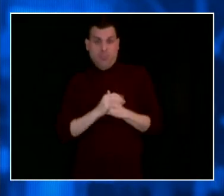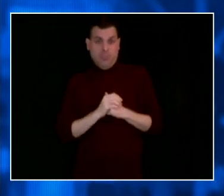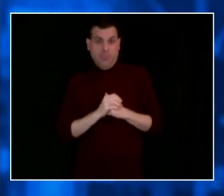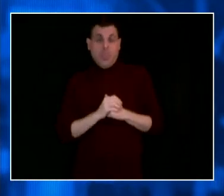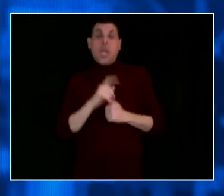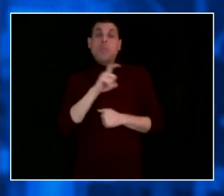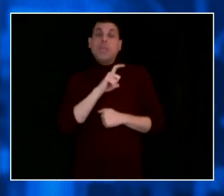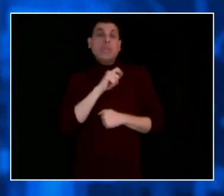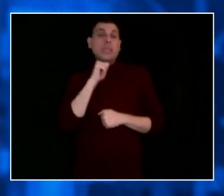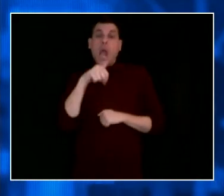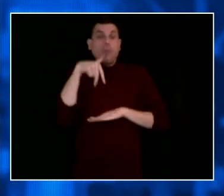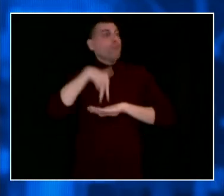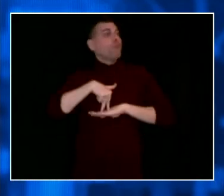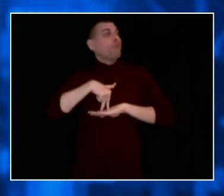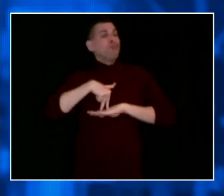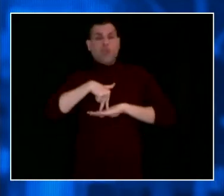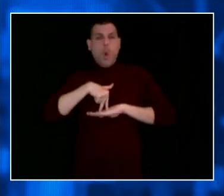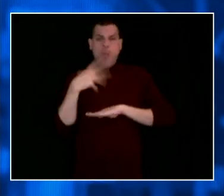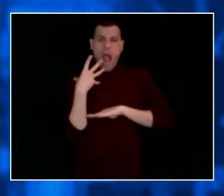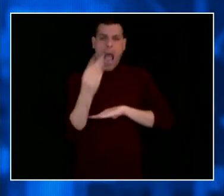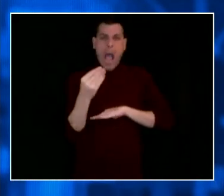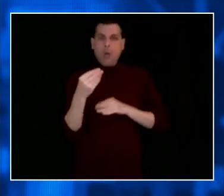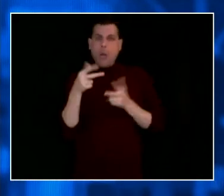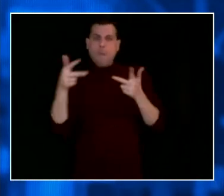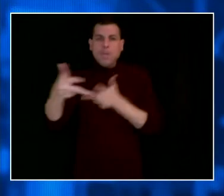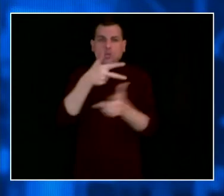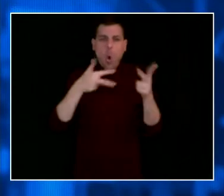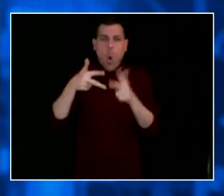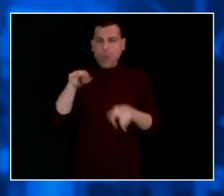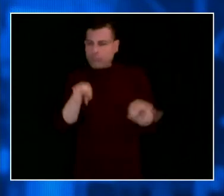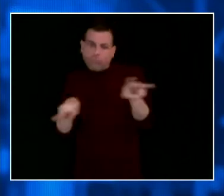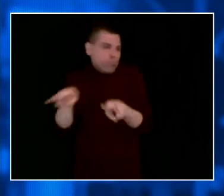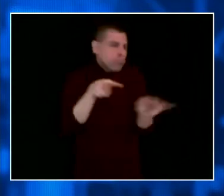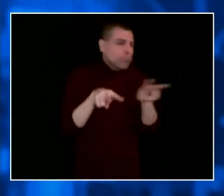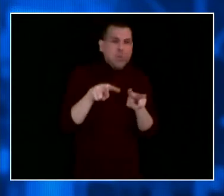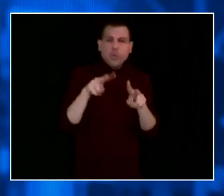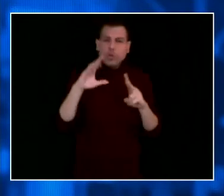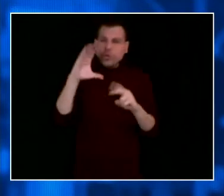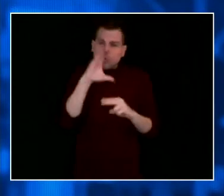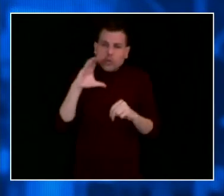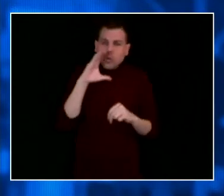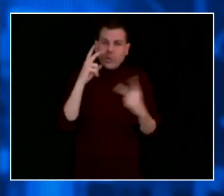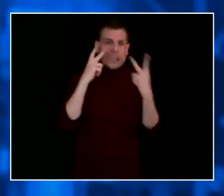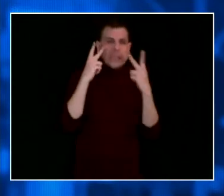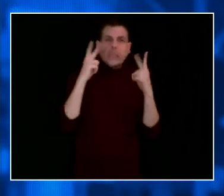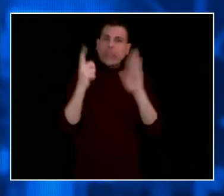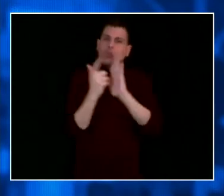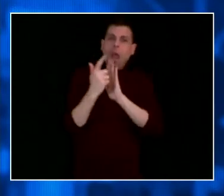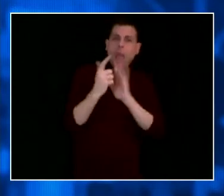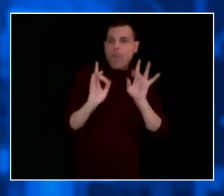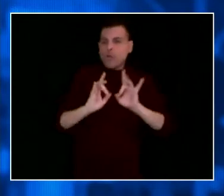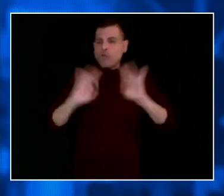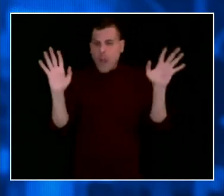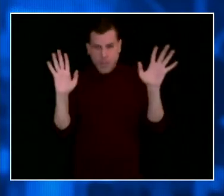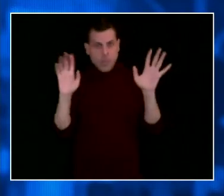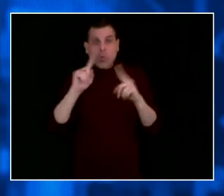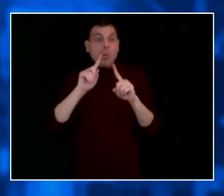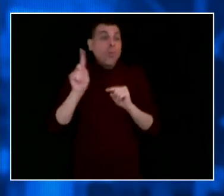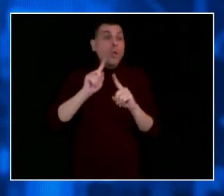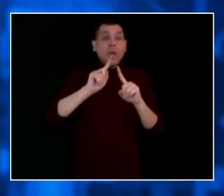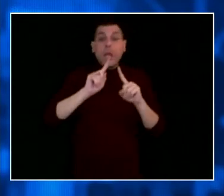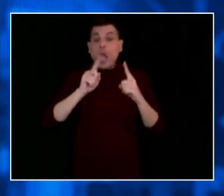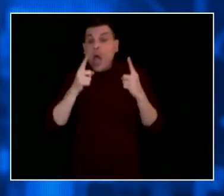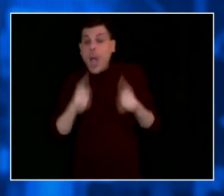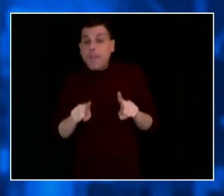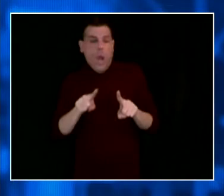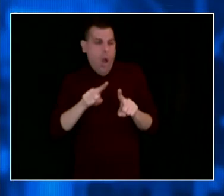to tackle crime wherever it occurs. But it also means continue to make the smart, upstream investments that